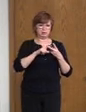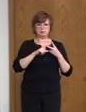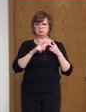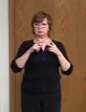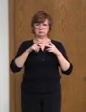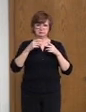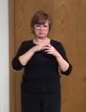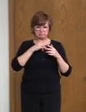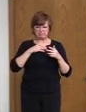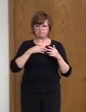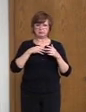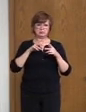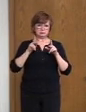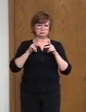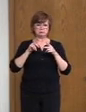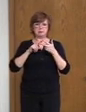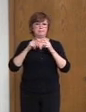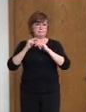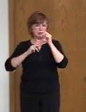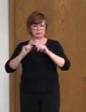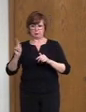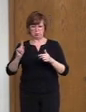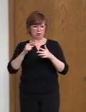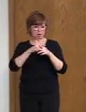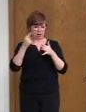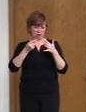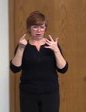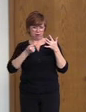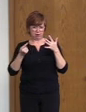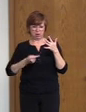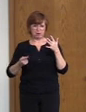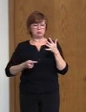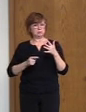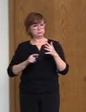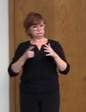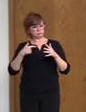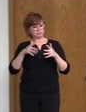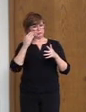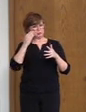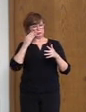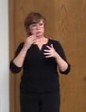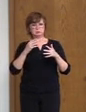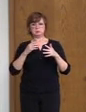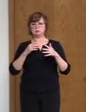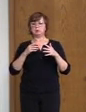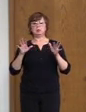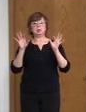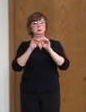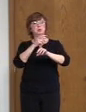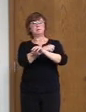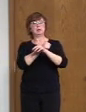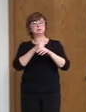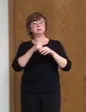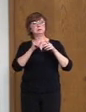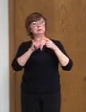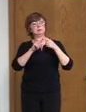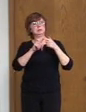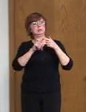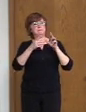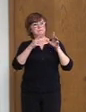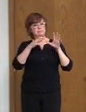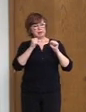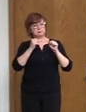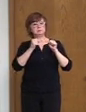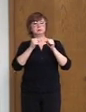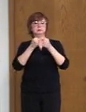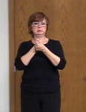logistics, whatever is needed to get the vaccine delivered swiftly, safely, and efficiently as possible.